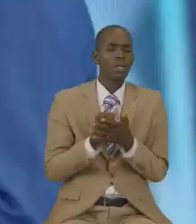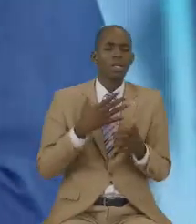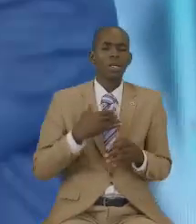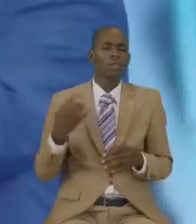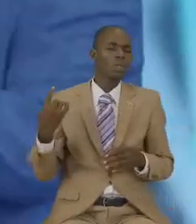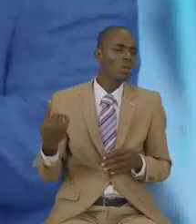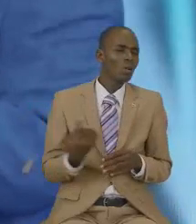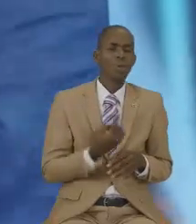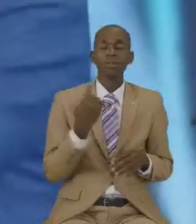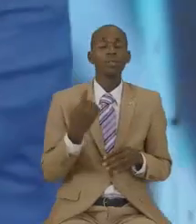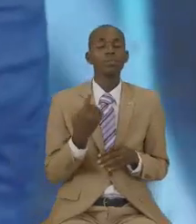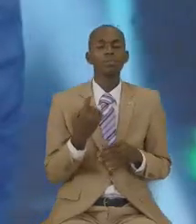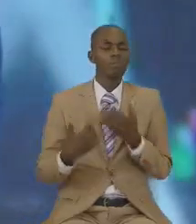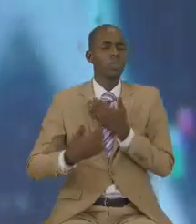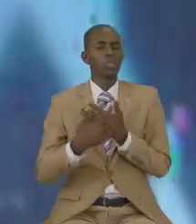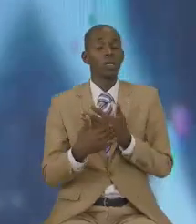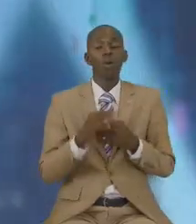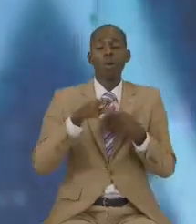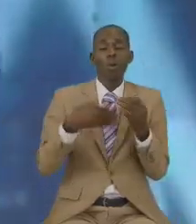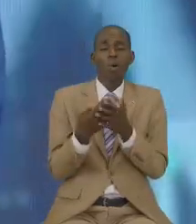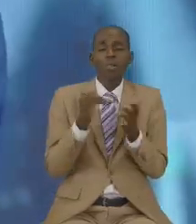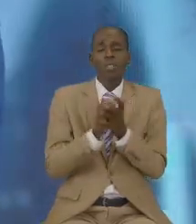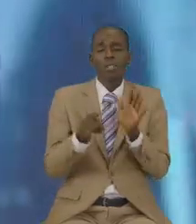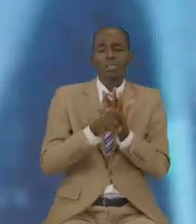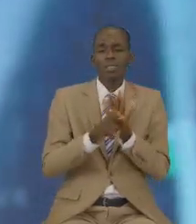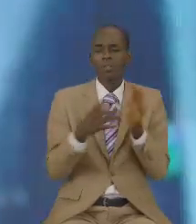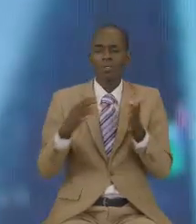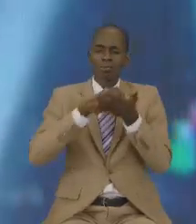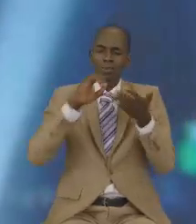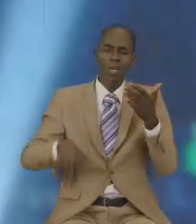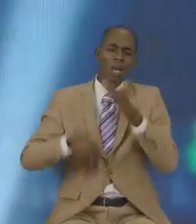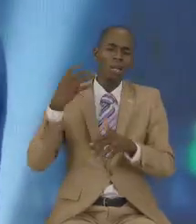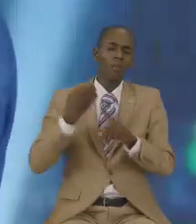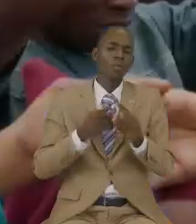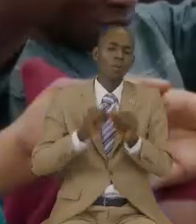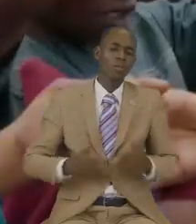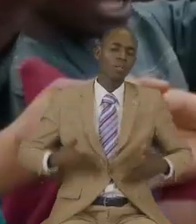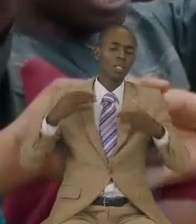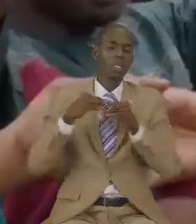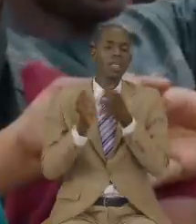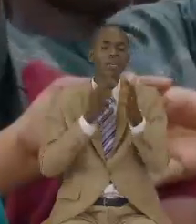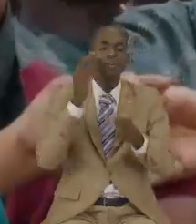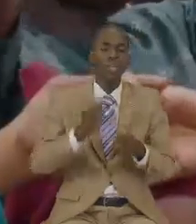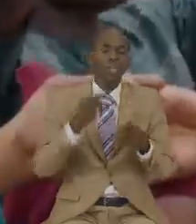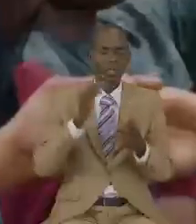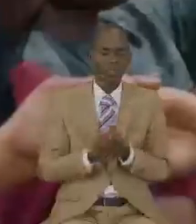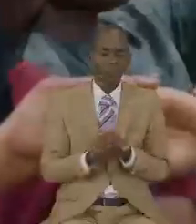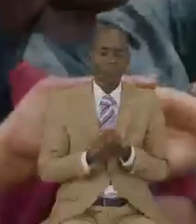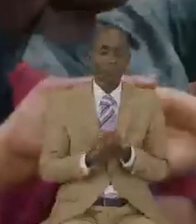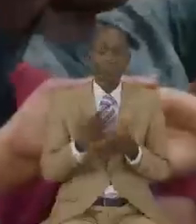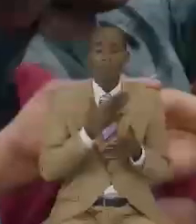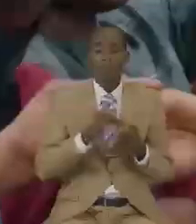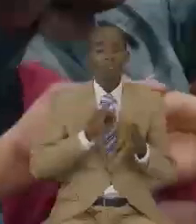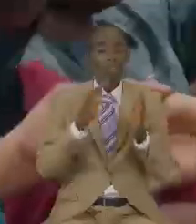left behind, I pray all those sins, wipe away from every life in Jesus' name. And I pray